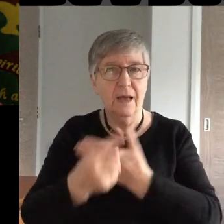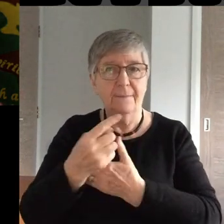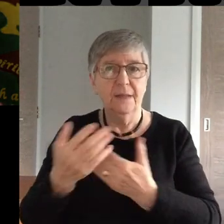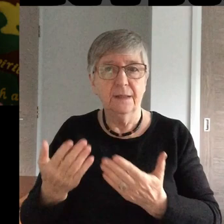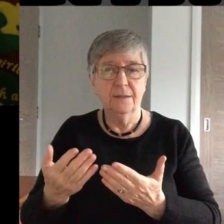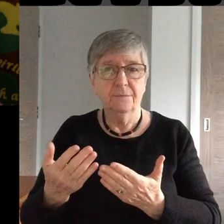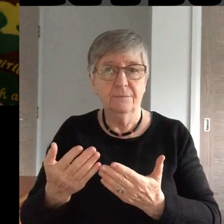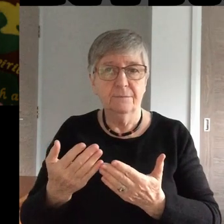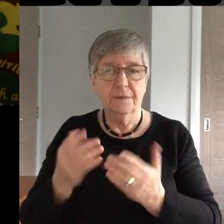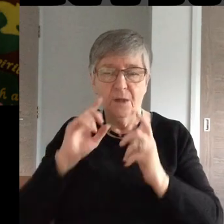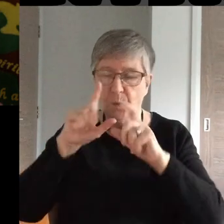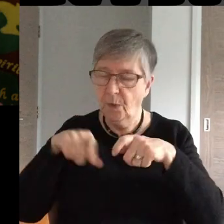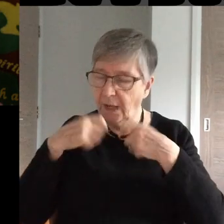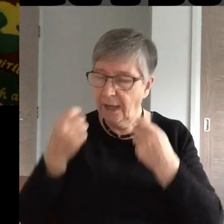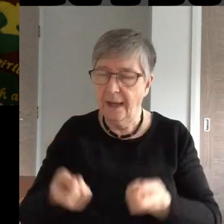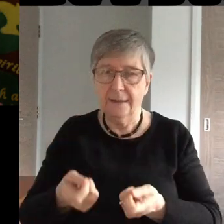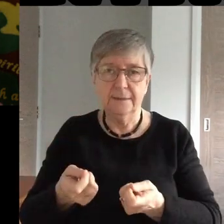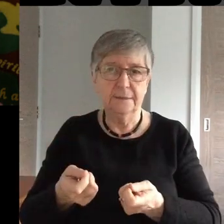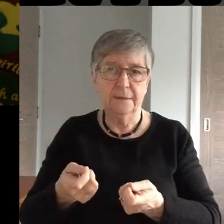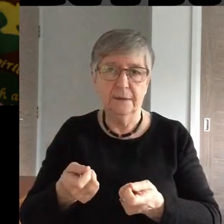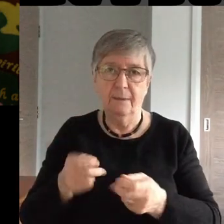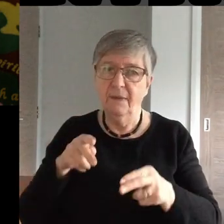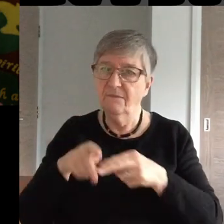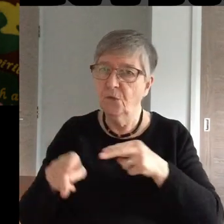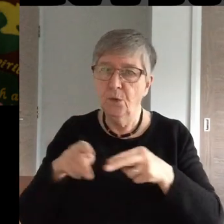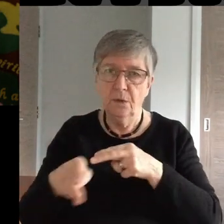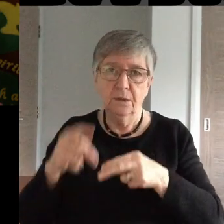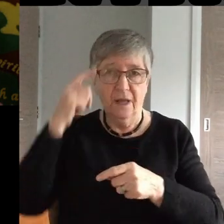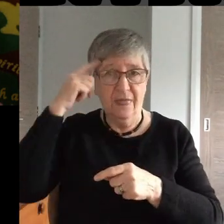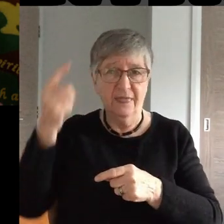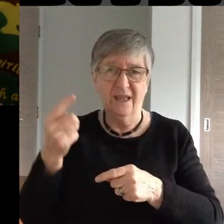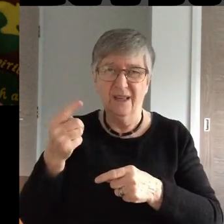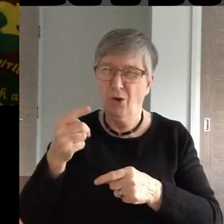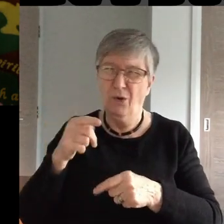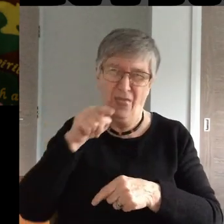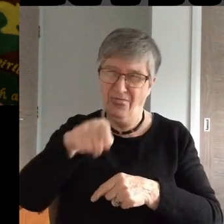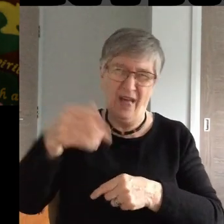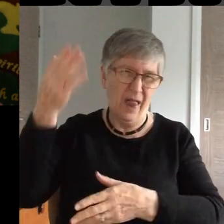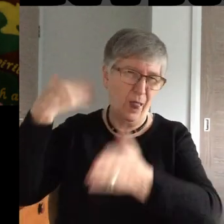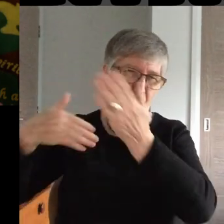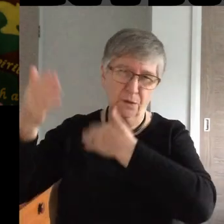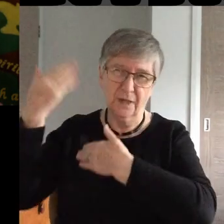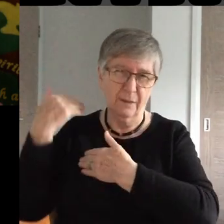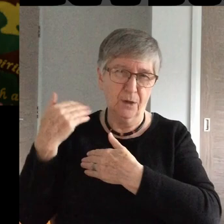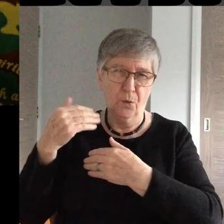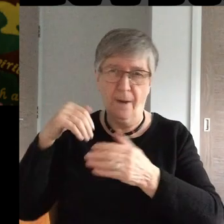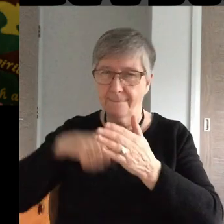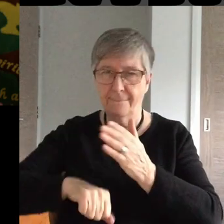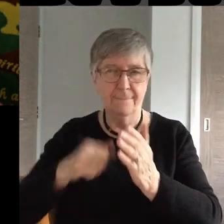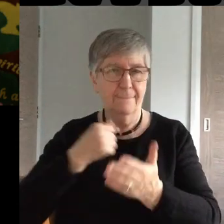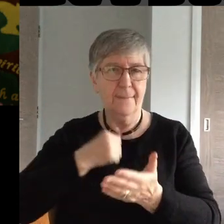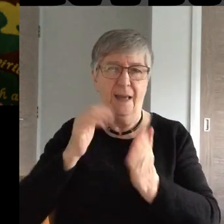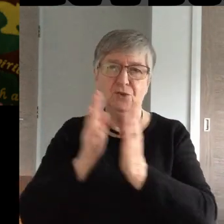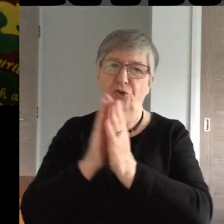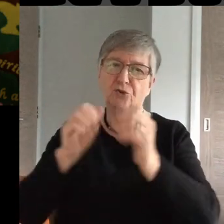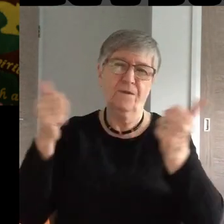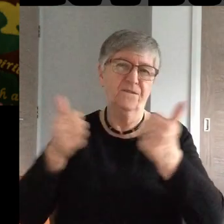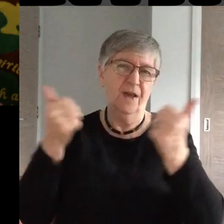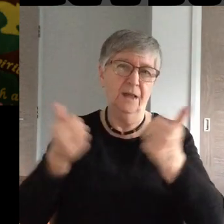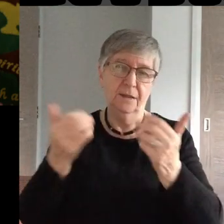Because, brothers and sisters, we cannot be fooled by thinking this doesn't affect us right here and right